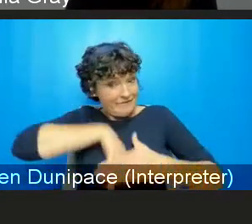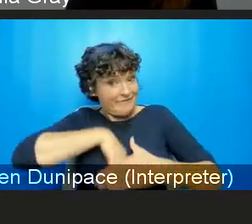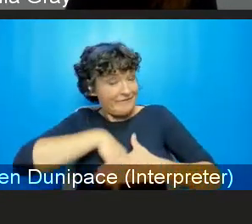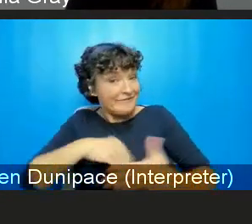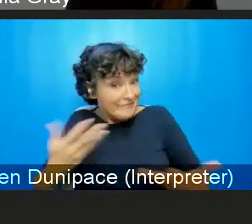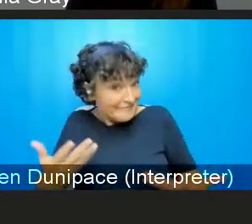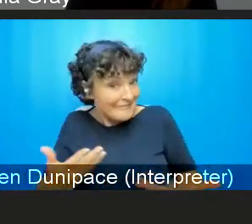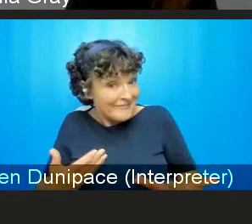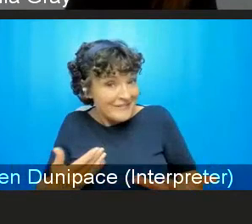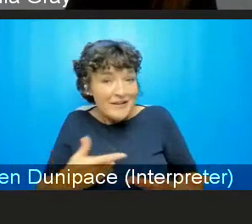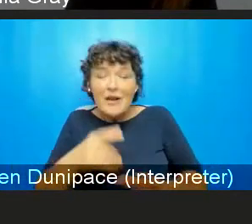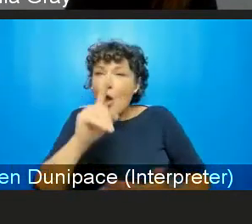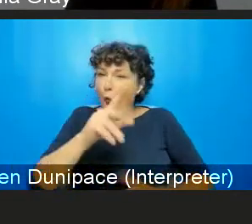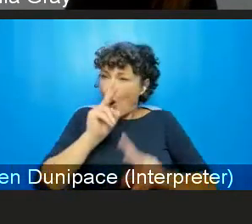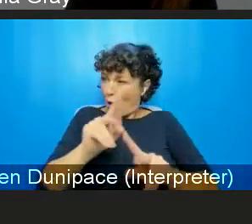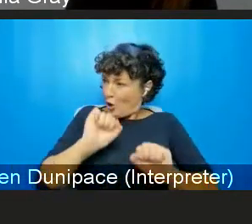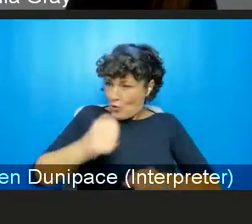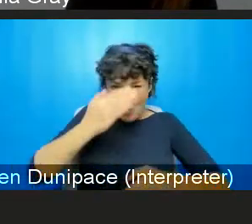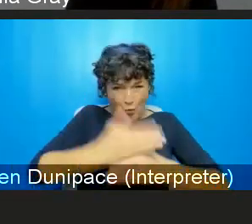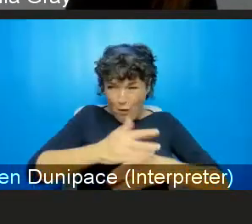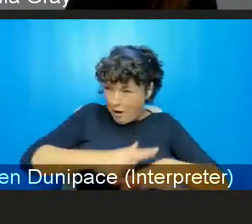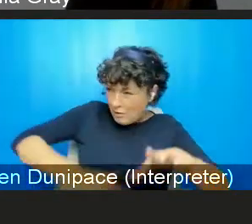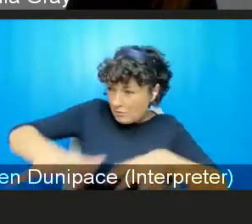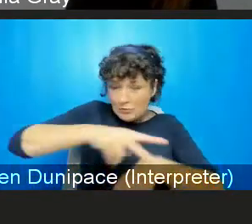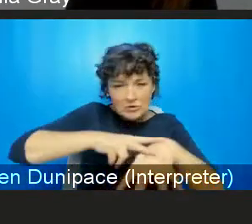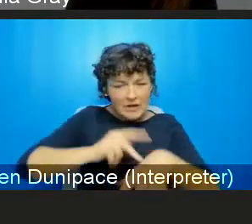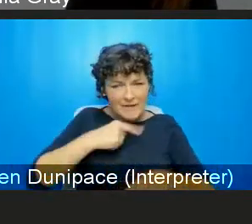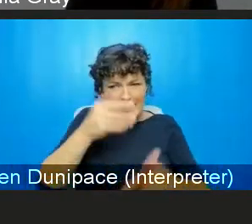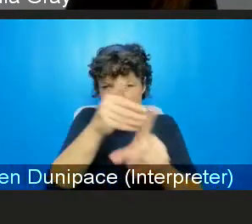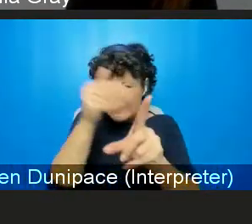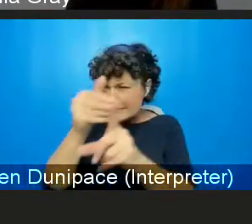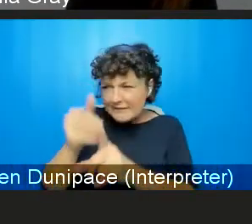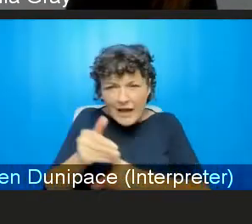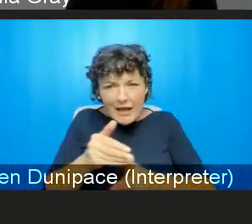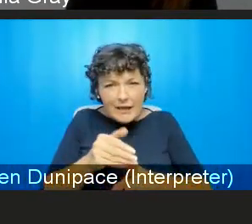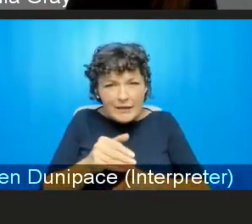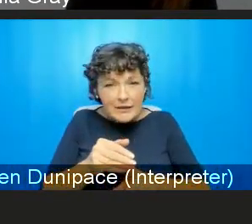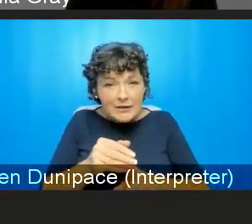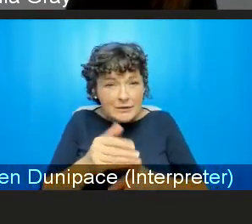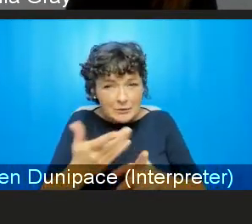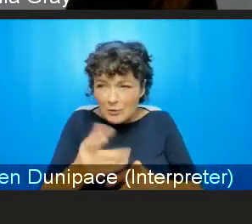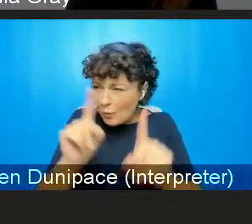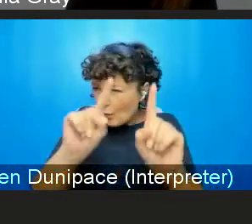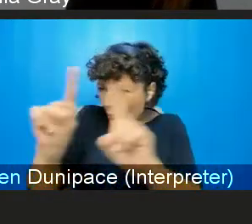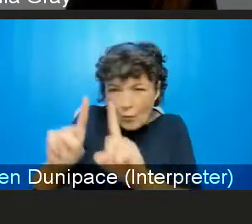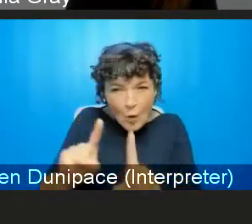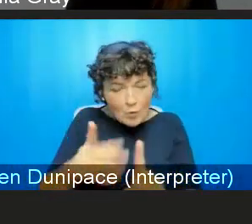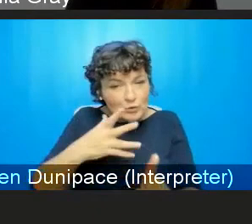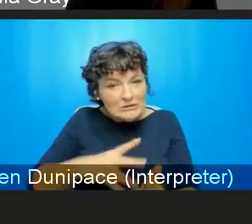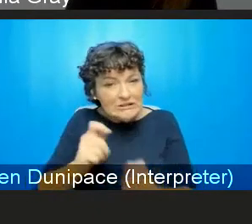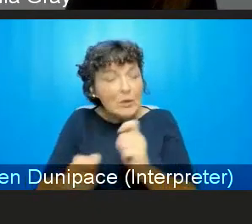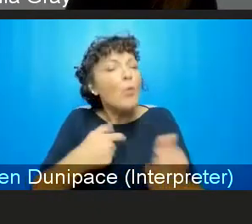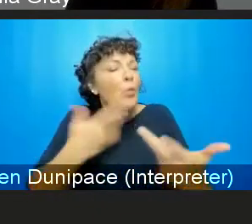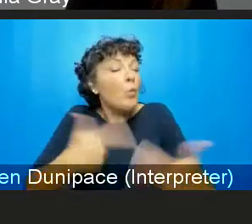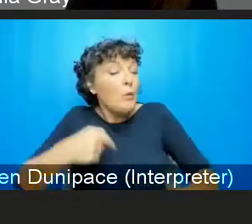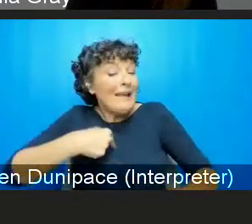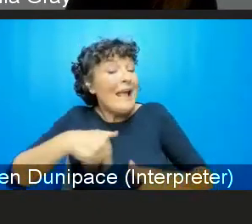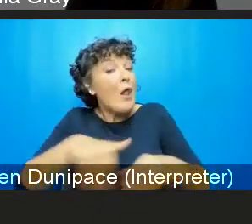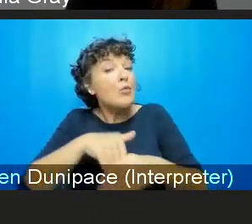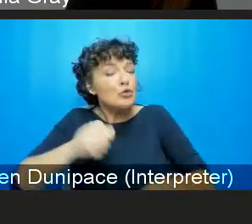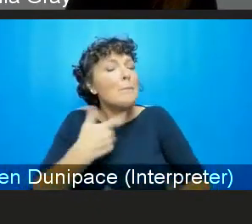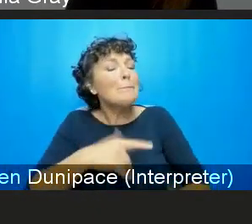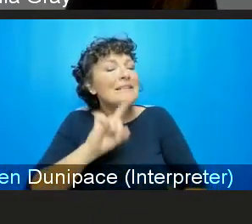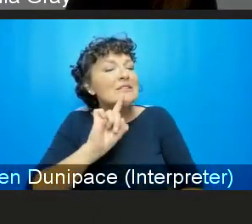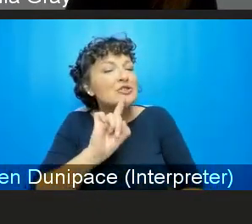identify, you know, will, you know, look, we suggest, and we've touched on it maybe slightly before, and then